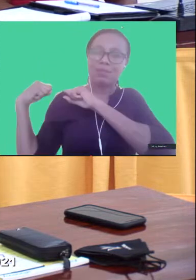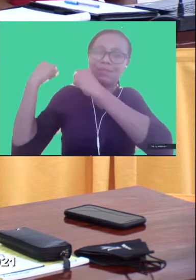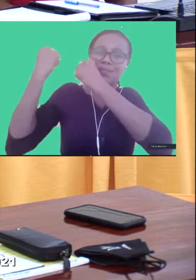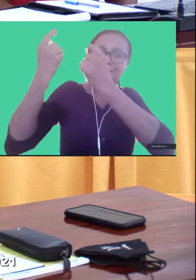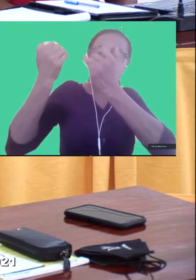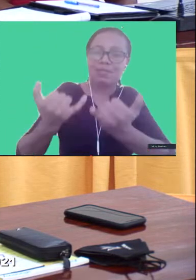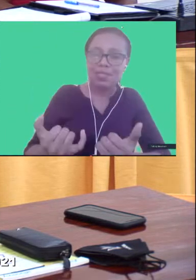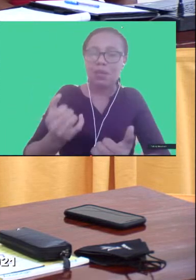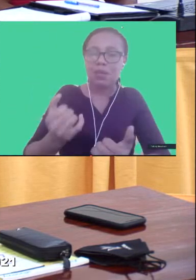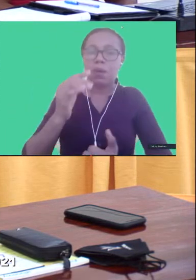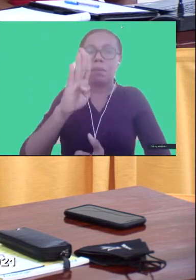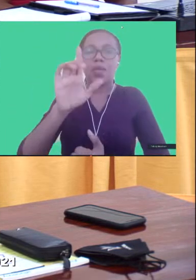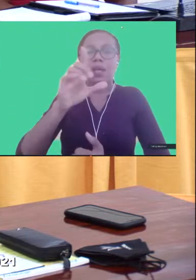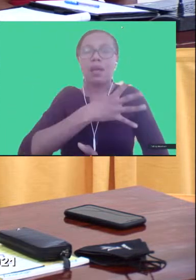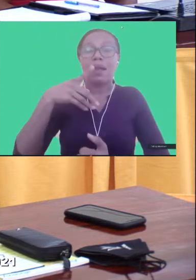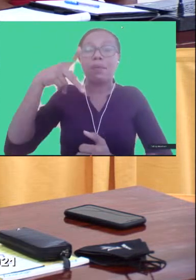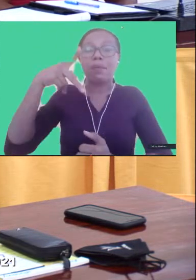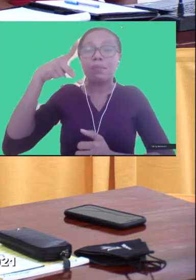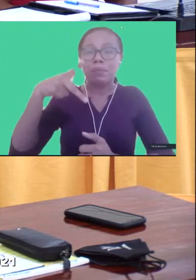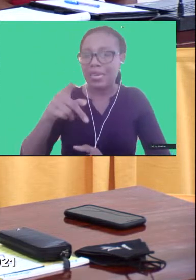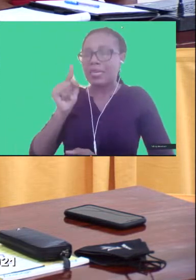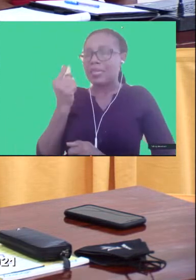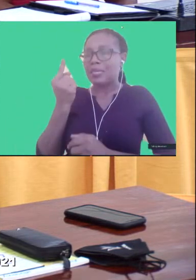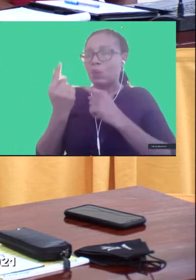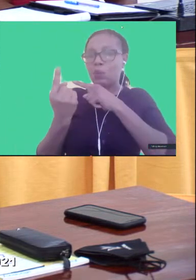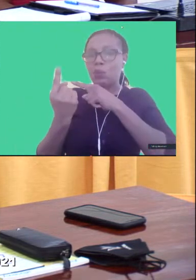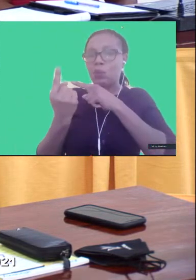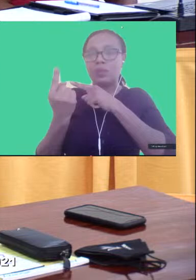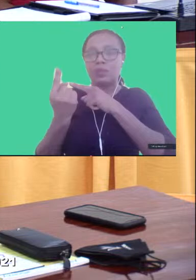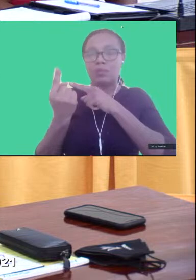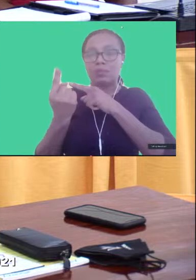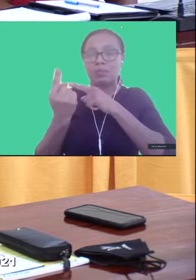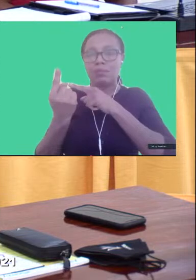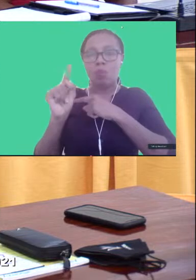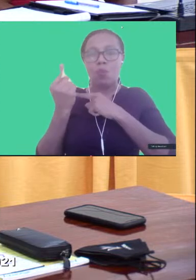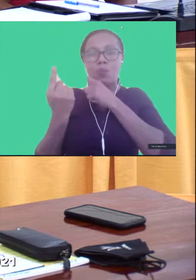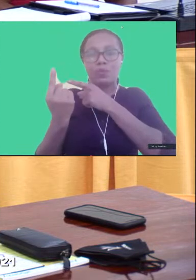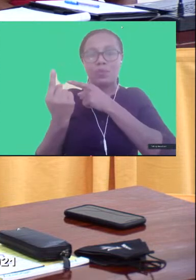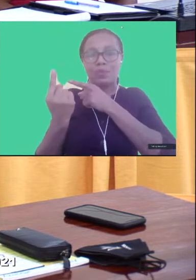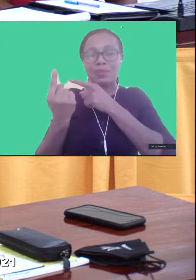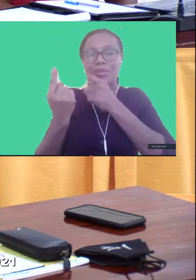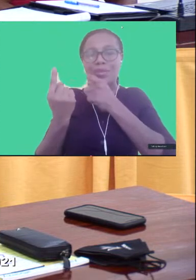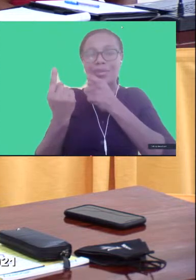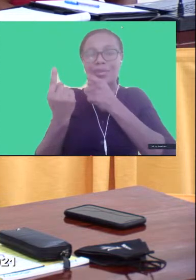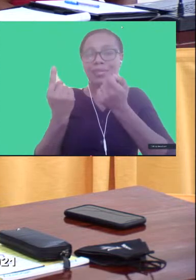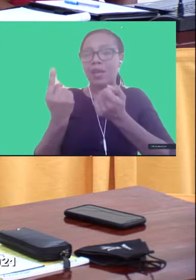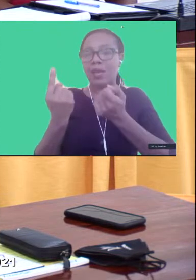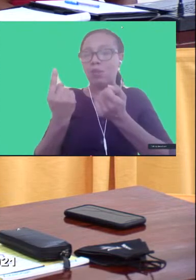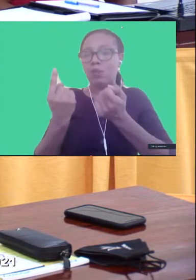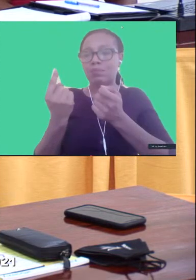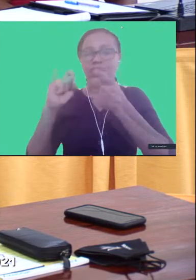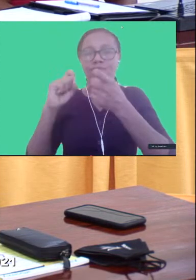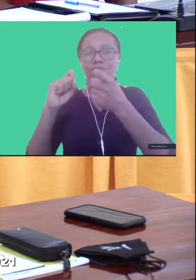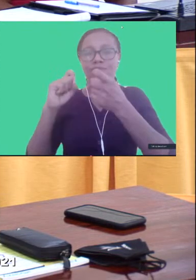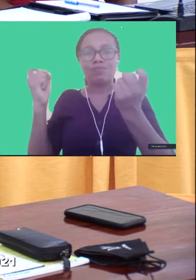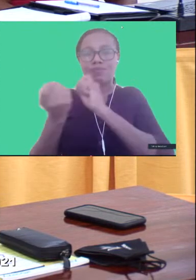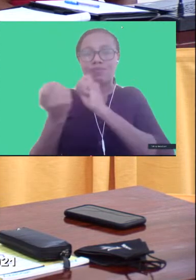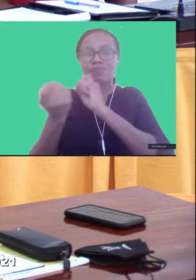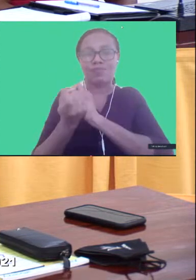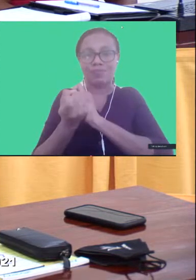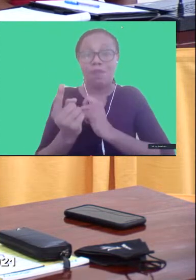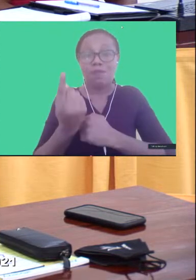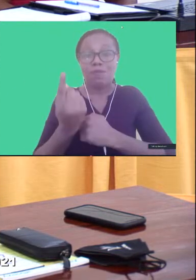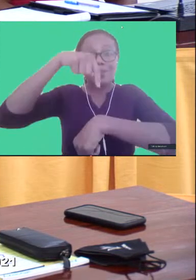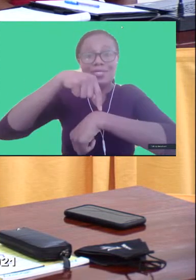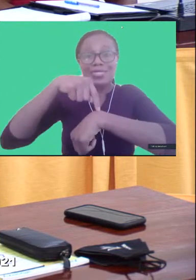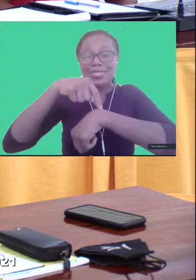of that monopoly completely, and we are going to have, for the first time ever, competition in the